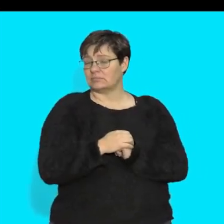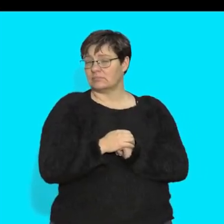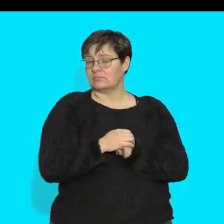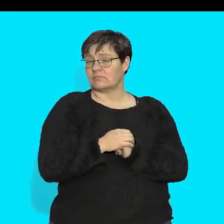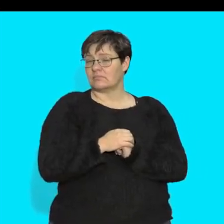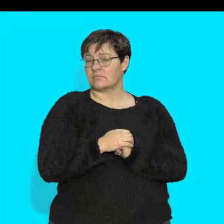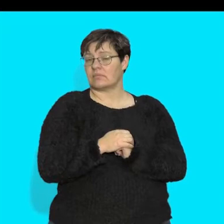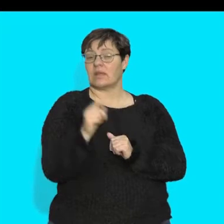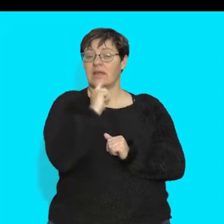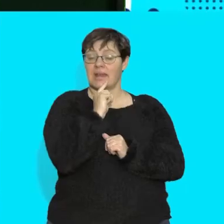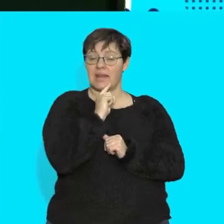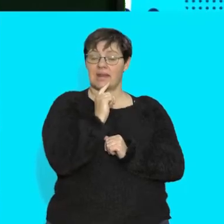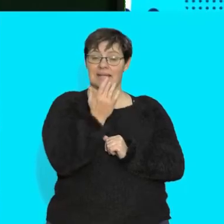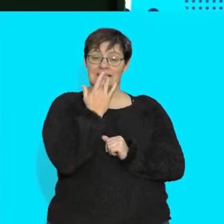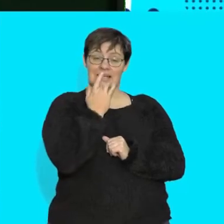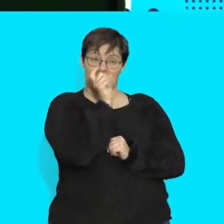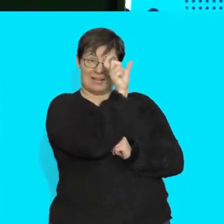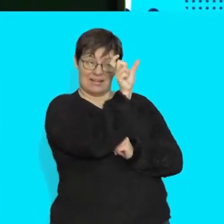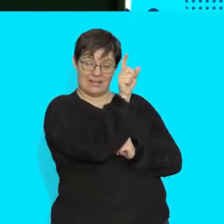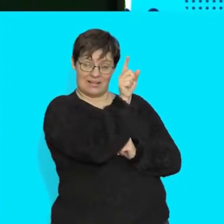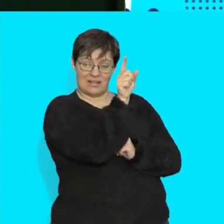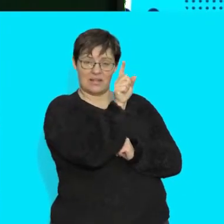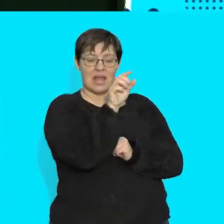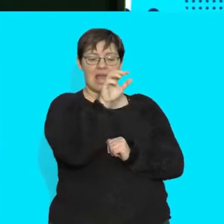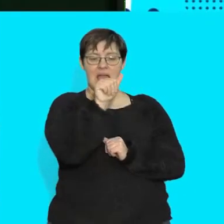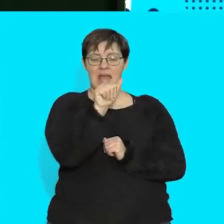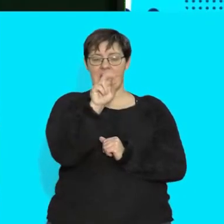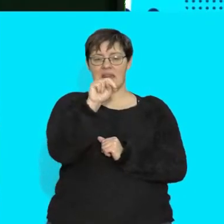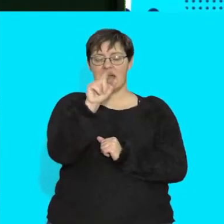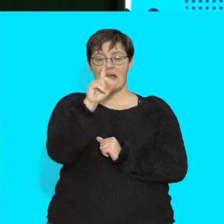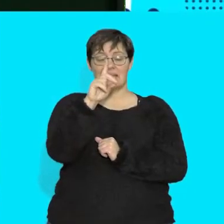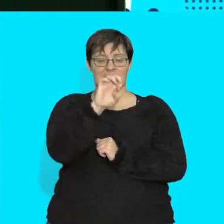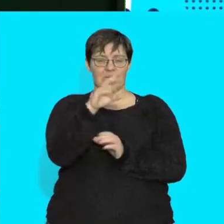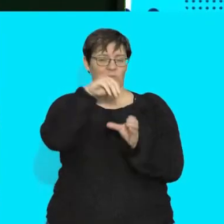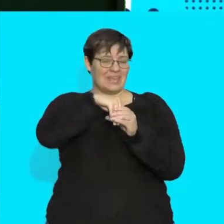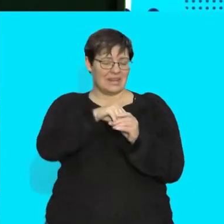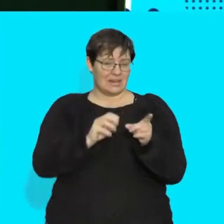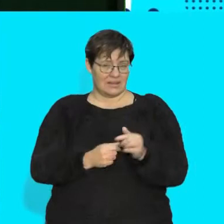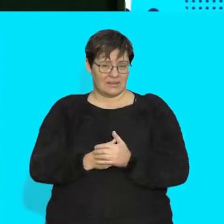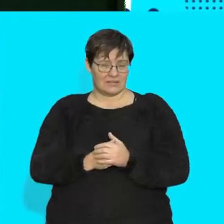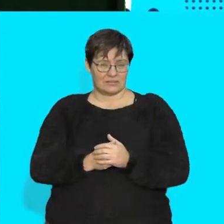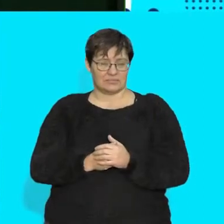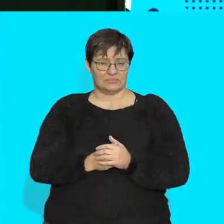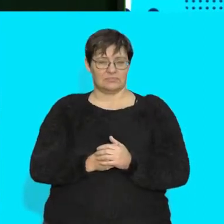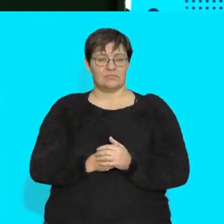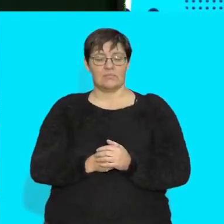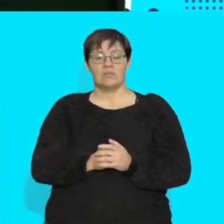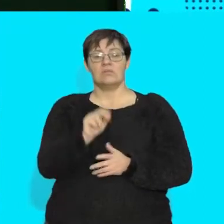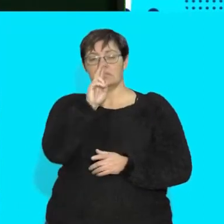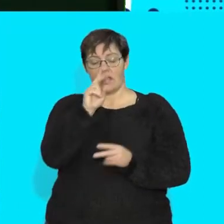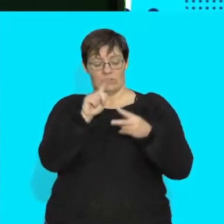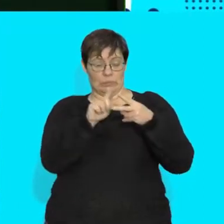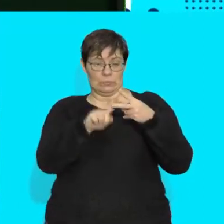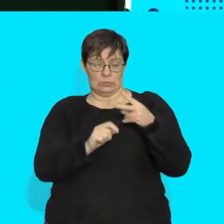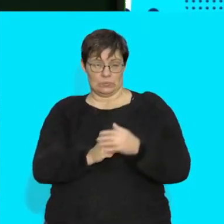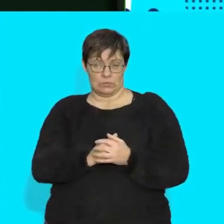up in our cell, what are the anions in the cell? We recognize that